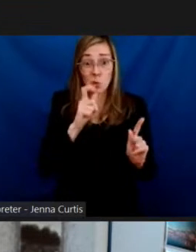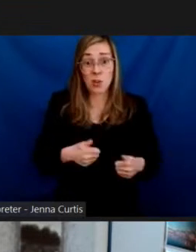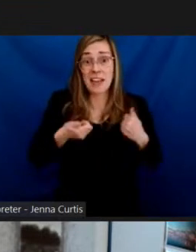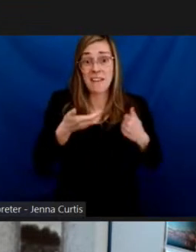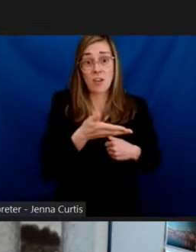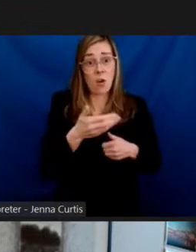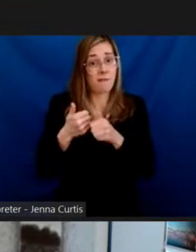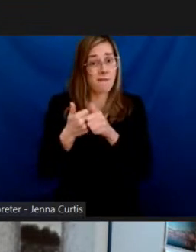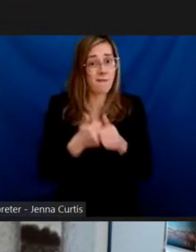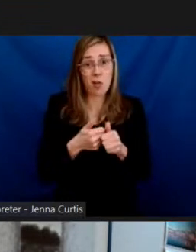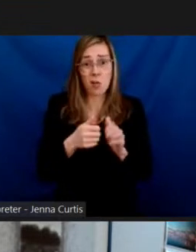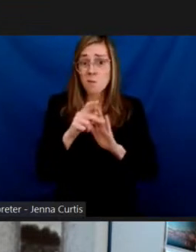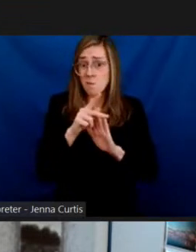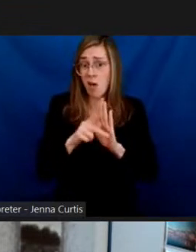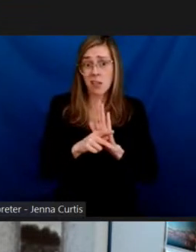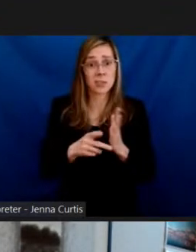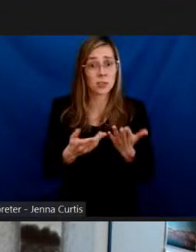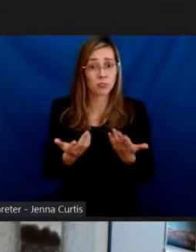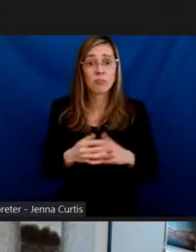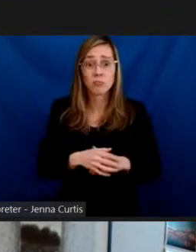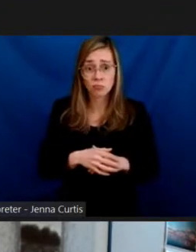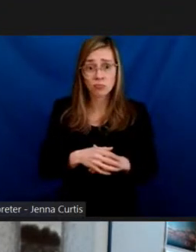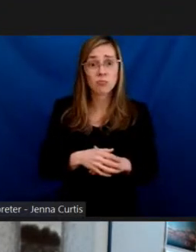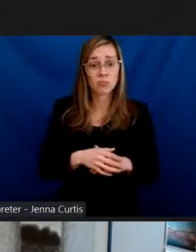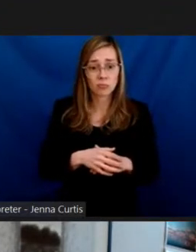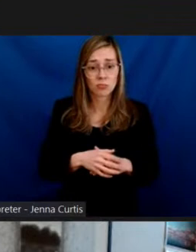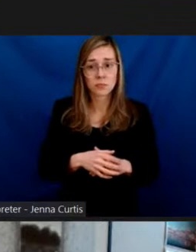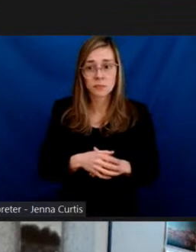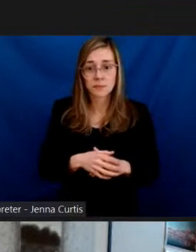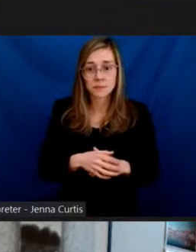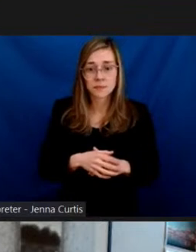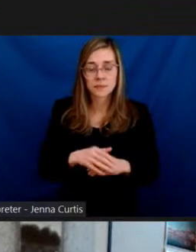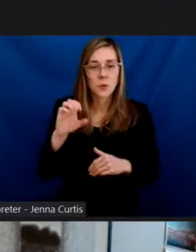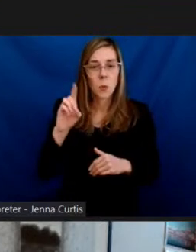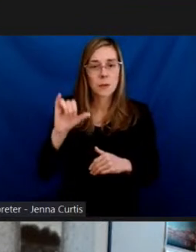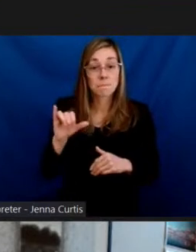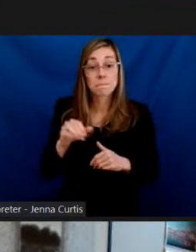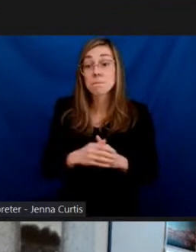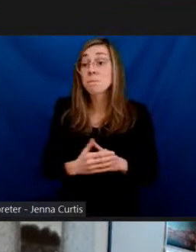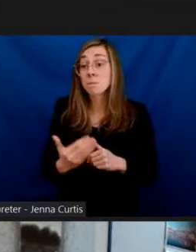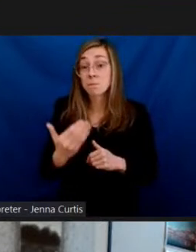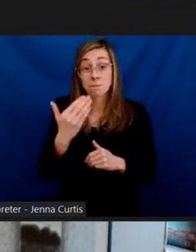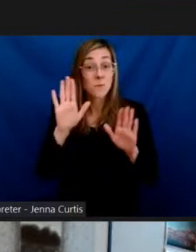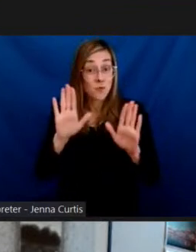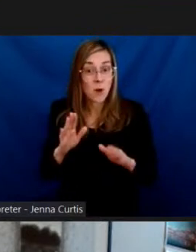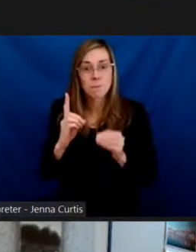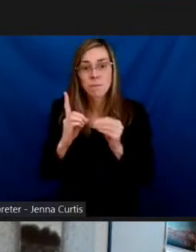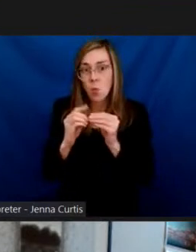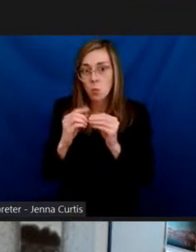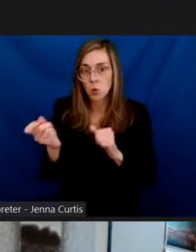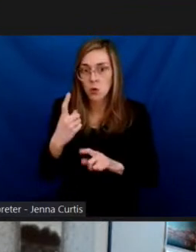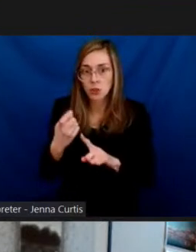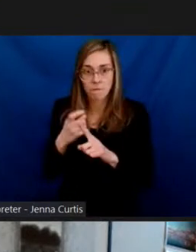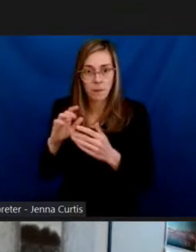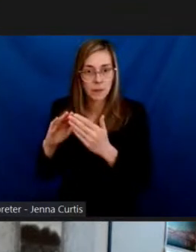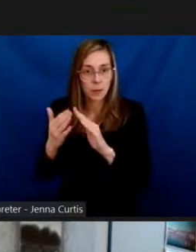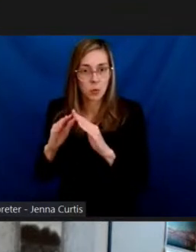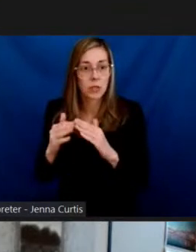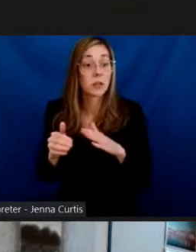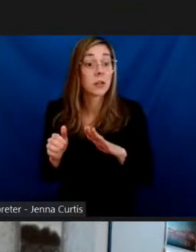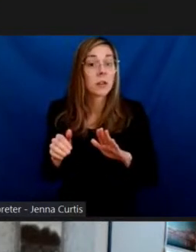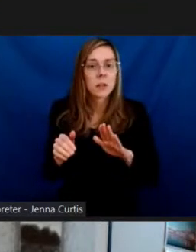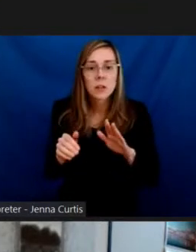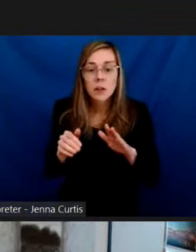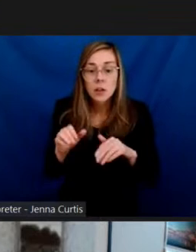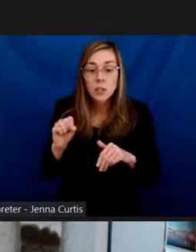sites. Great, thank you. I'm going to do one more question from the Q&A and then we'll go to the raised hands. Shannon